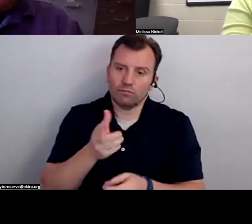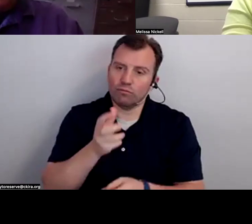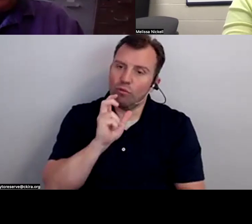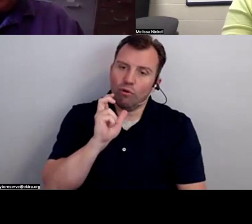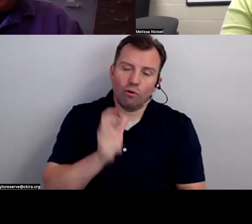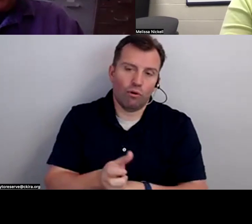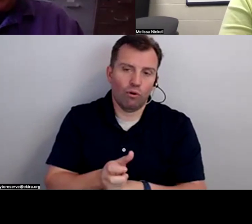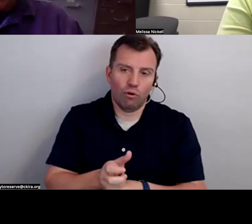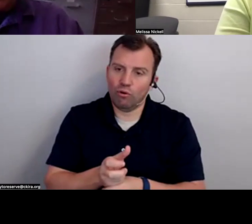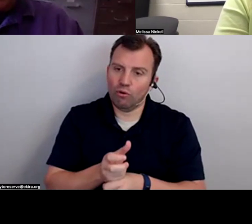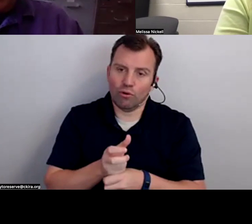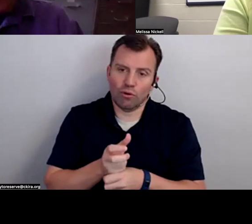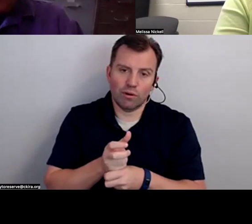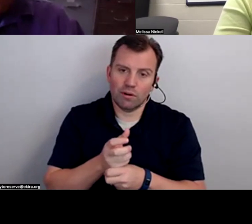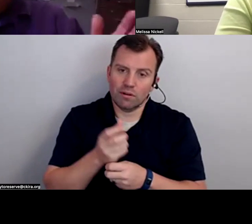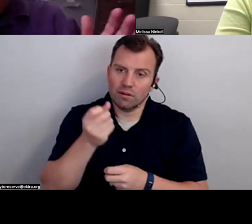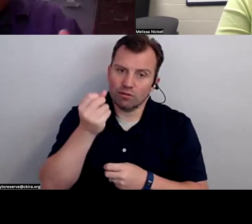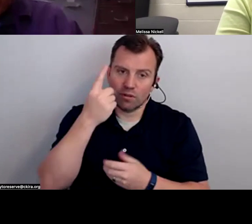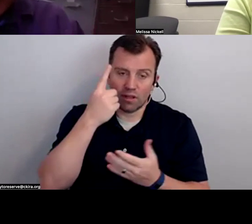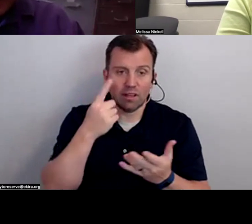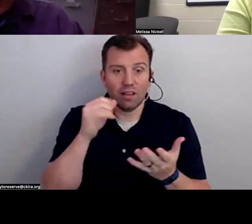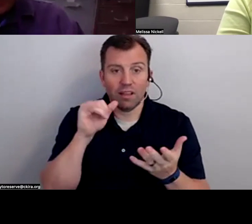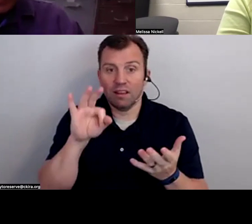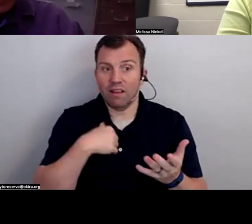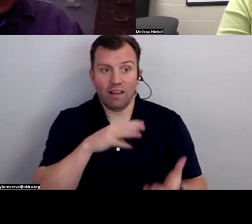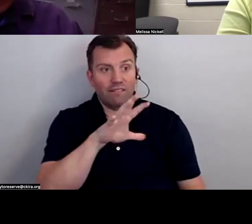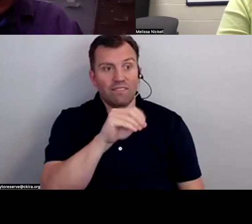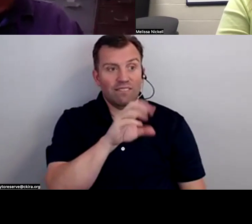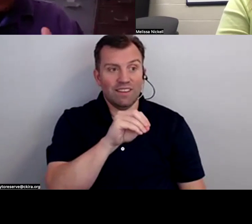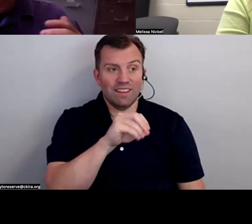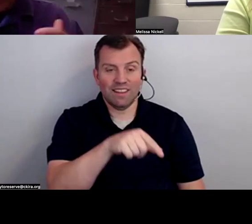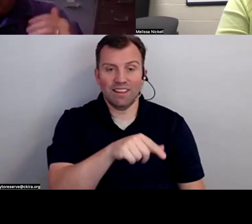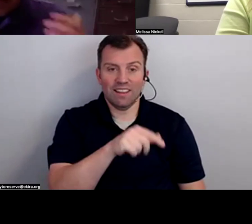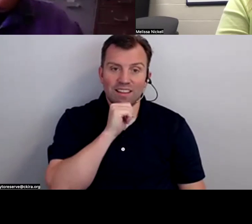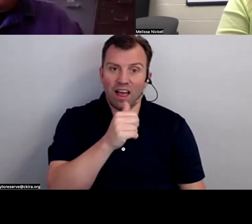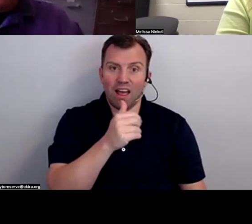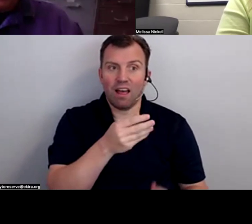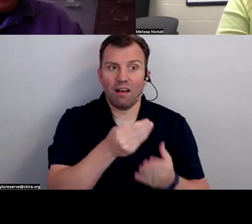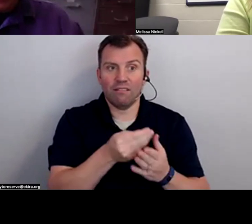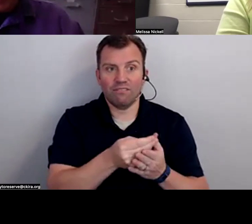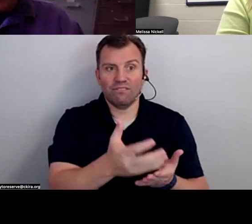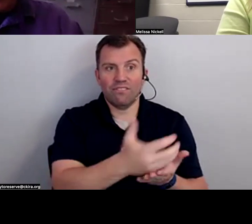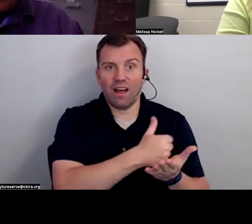know. And if you get a 50, you might think, well, 50 is not fundable, but you never know.